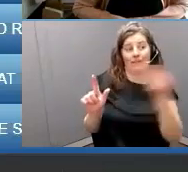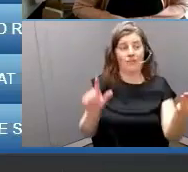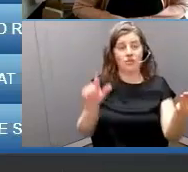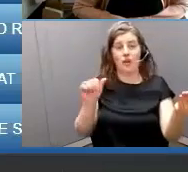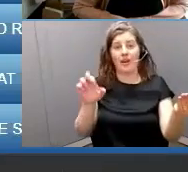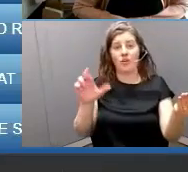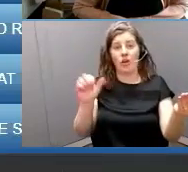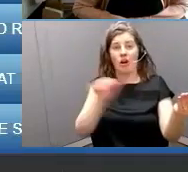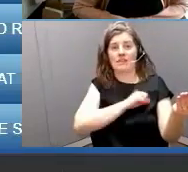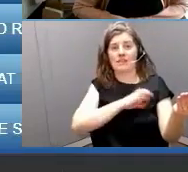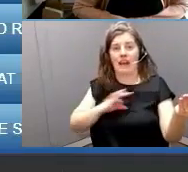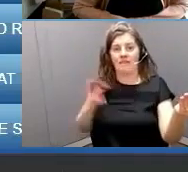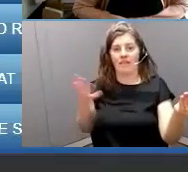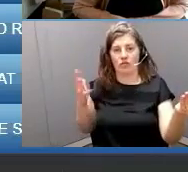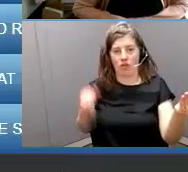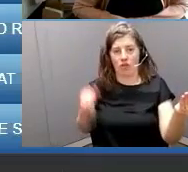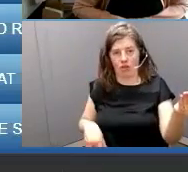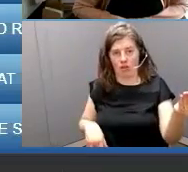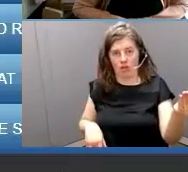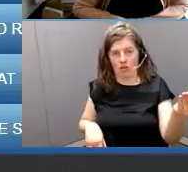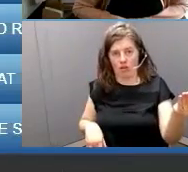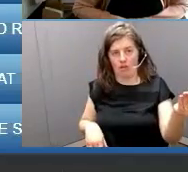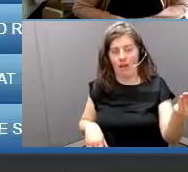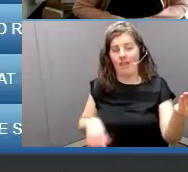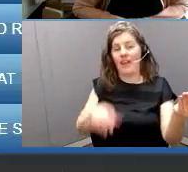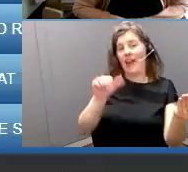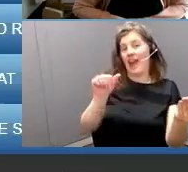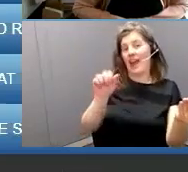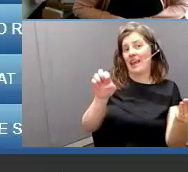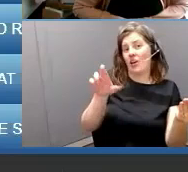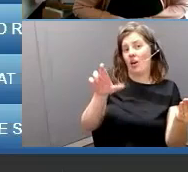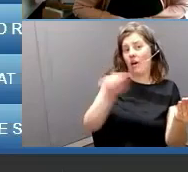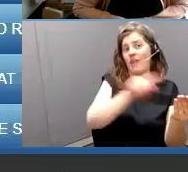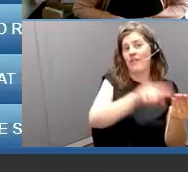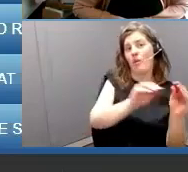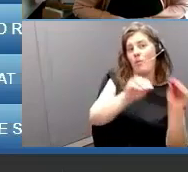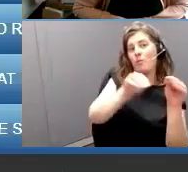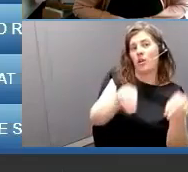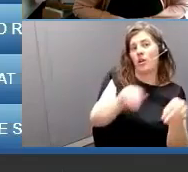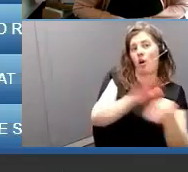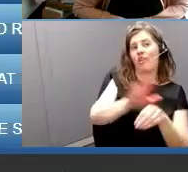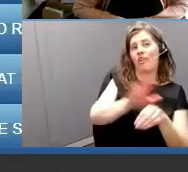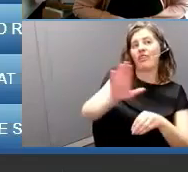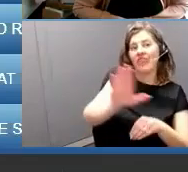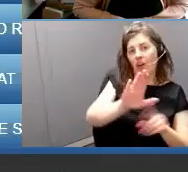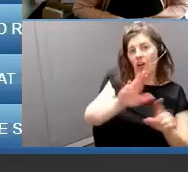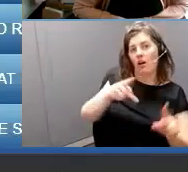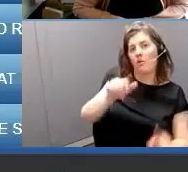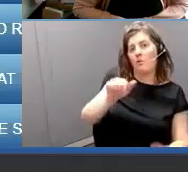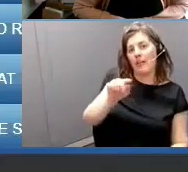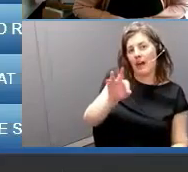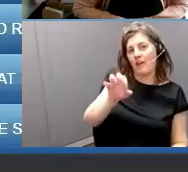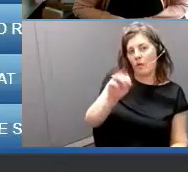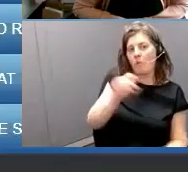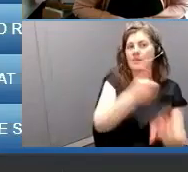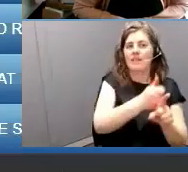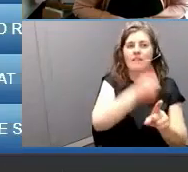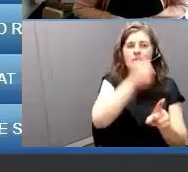staff. And I believe AERA will put it on their platform, which is password